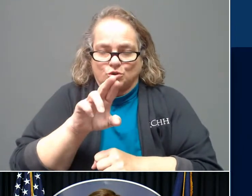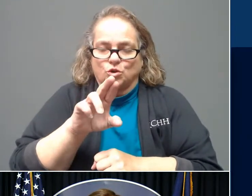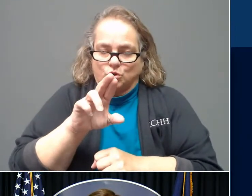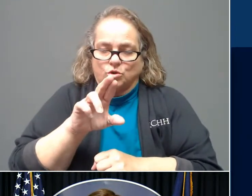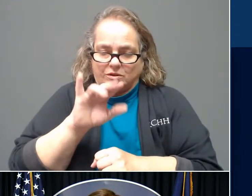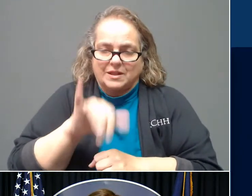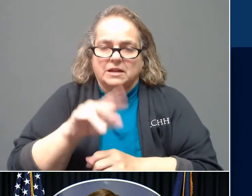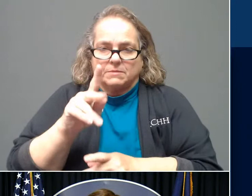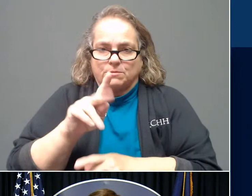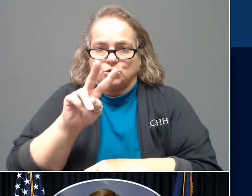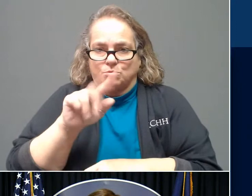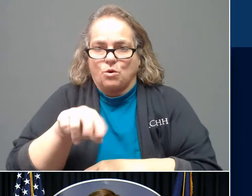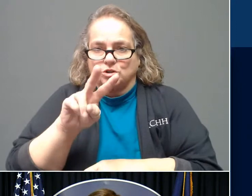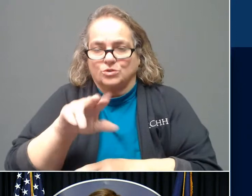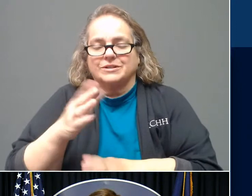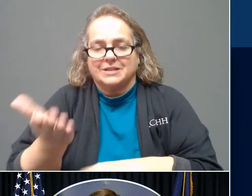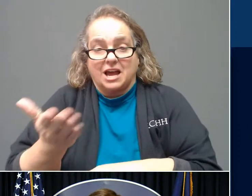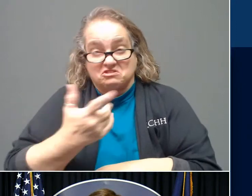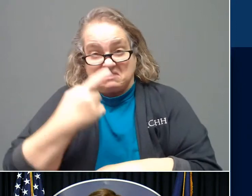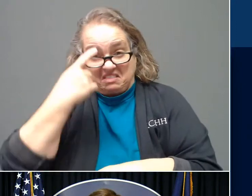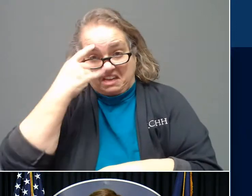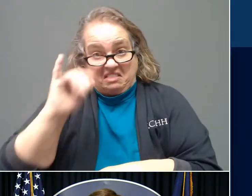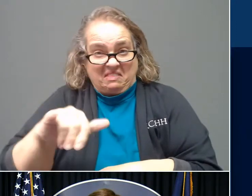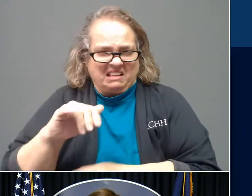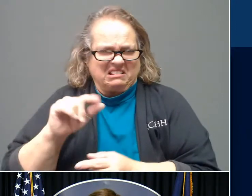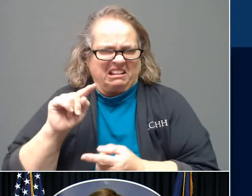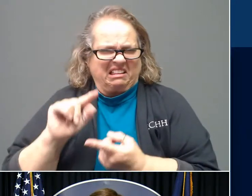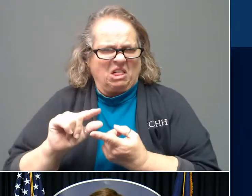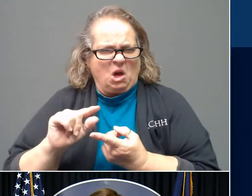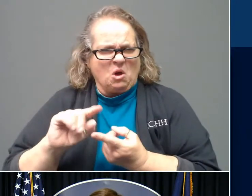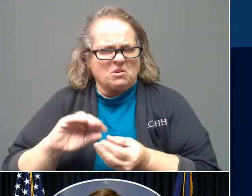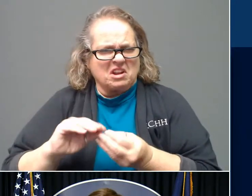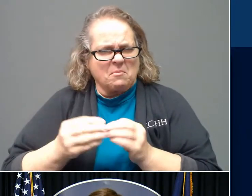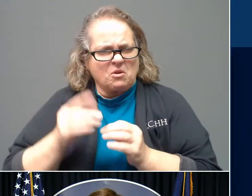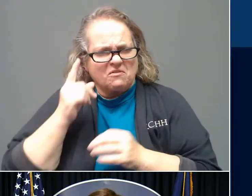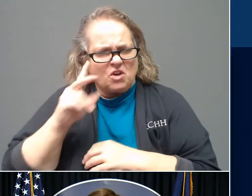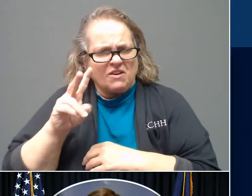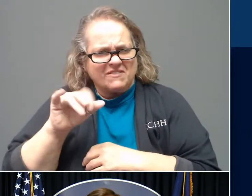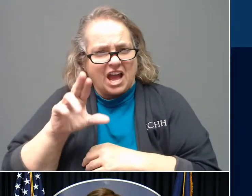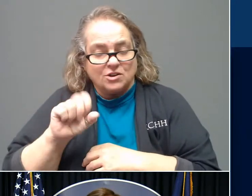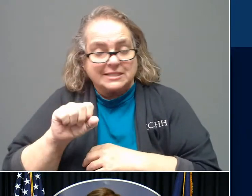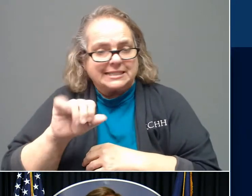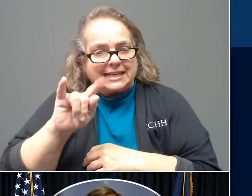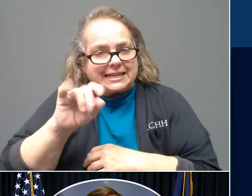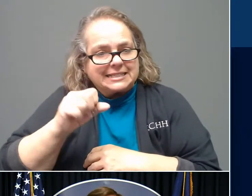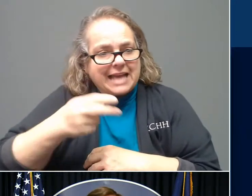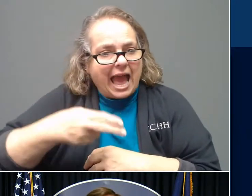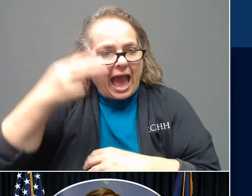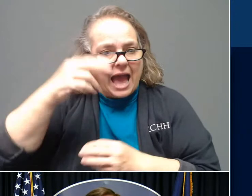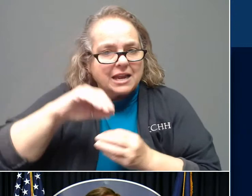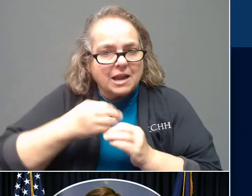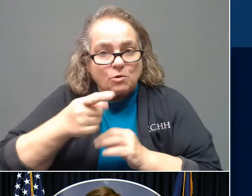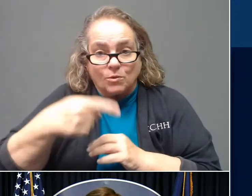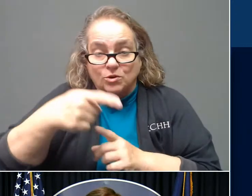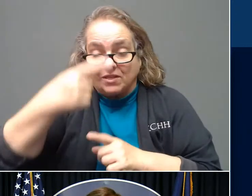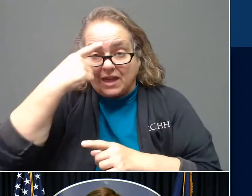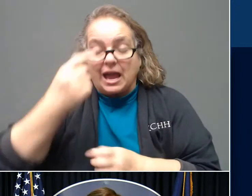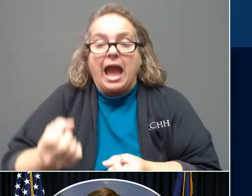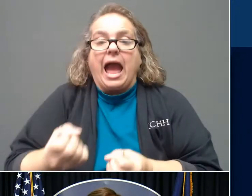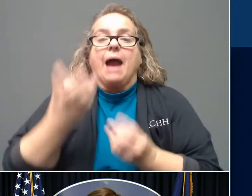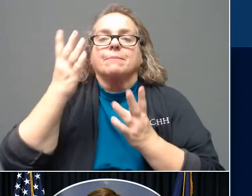you might think that is a low number for viruses, it's a high number when you think about how many people have been